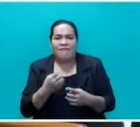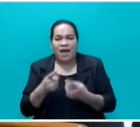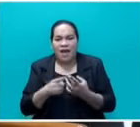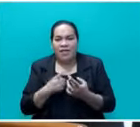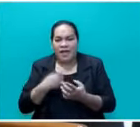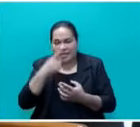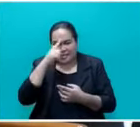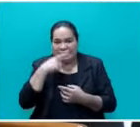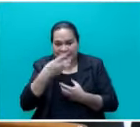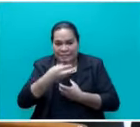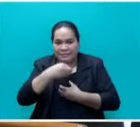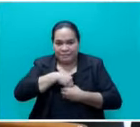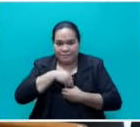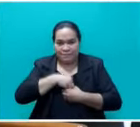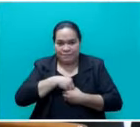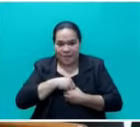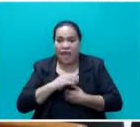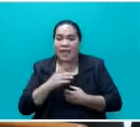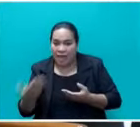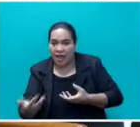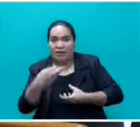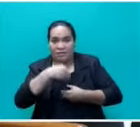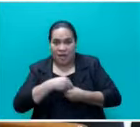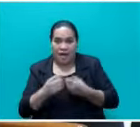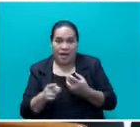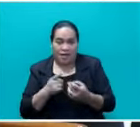with COVID positive status.